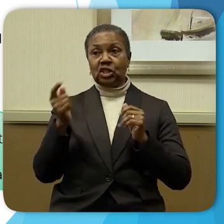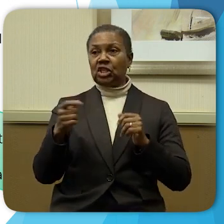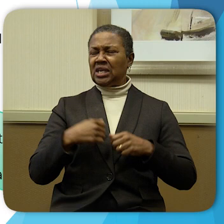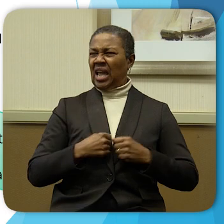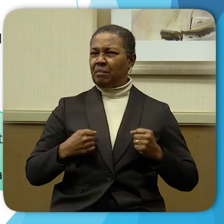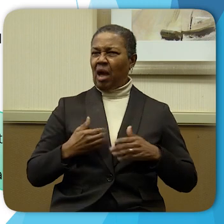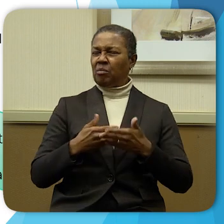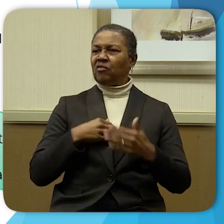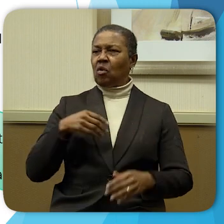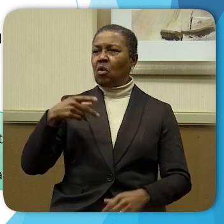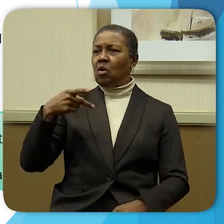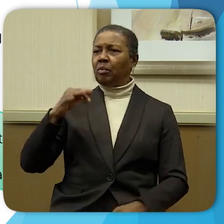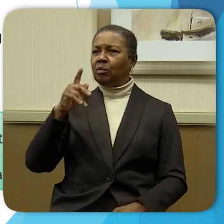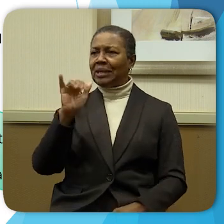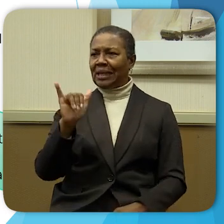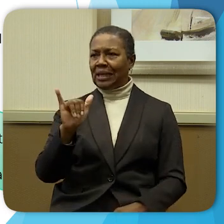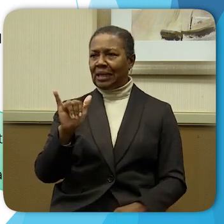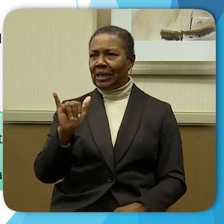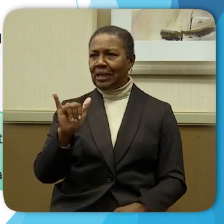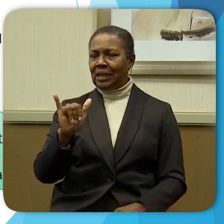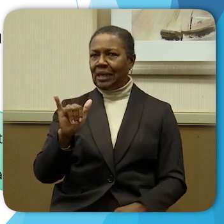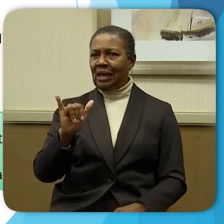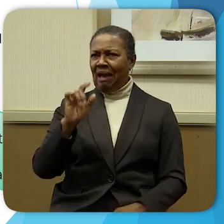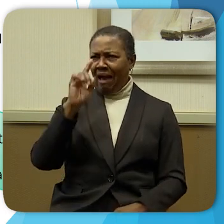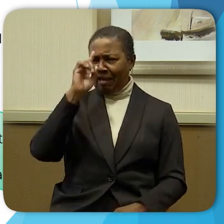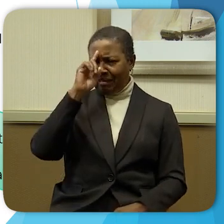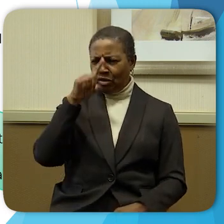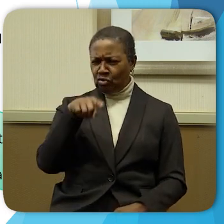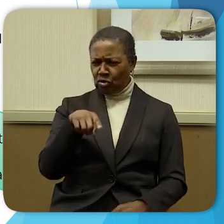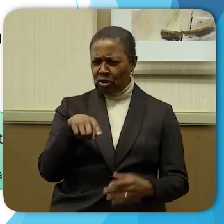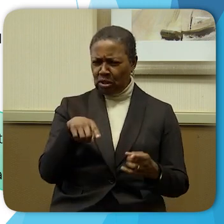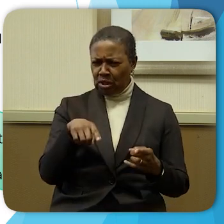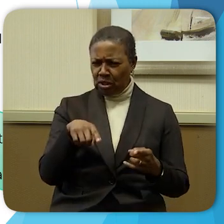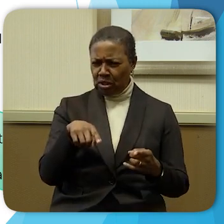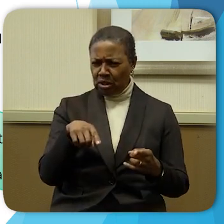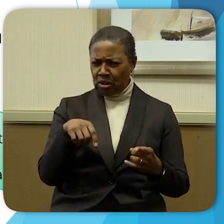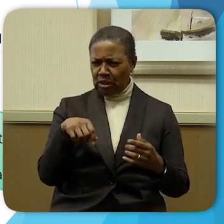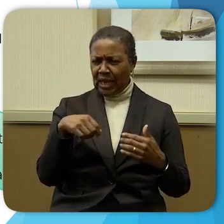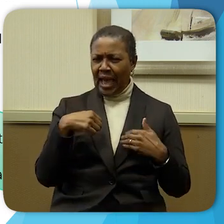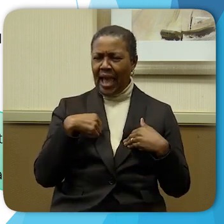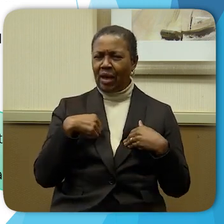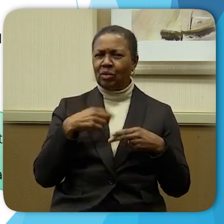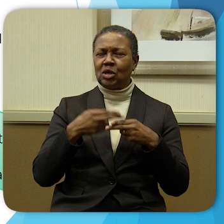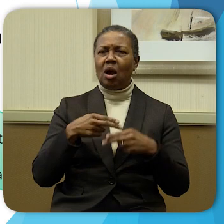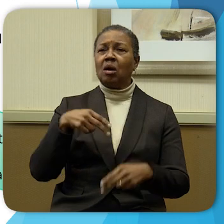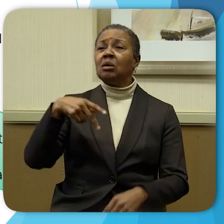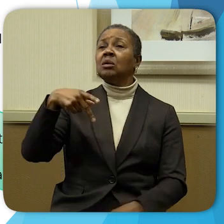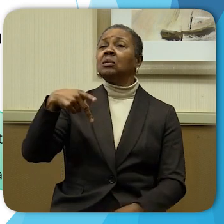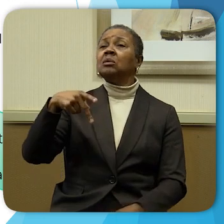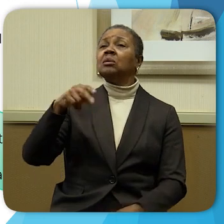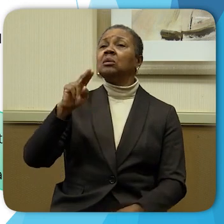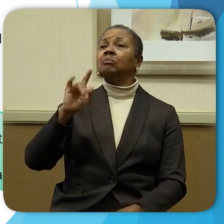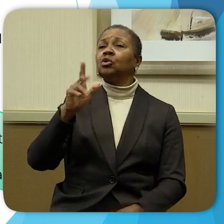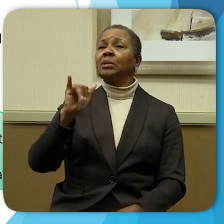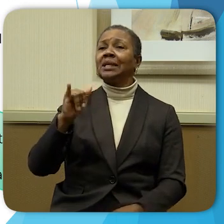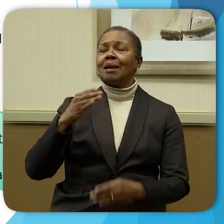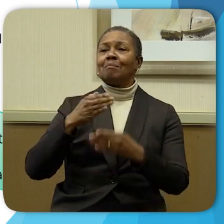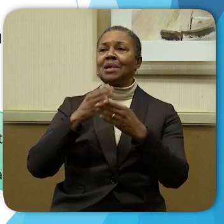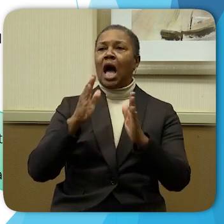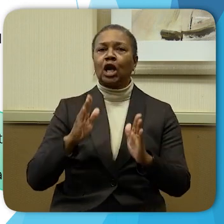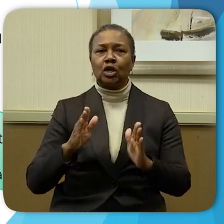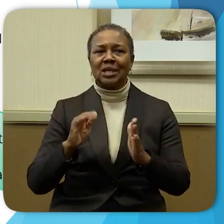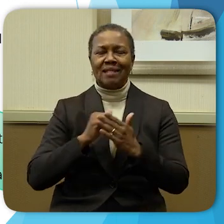before puberty. So she was, I think, able to take puberty blockers, which kind of put a pause on puberty